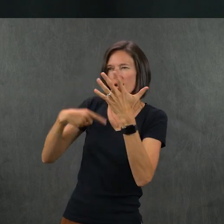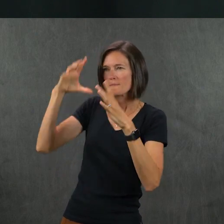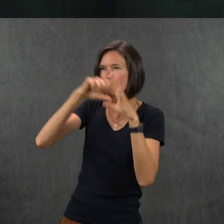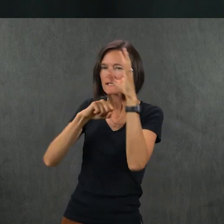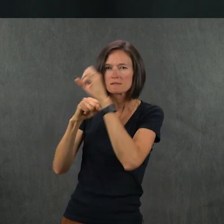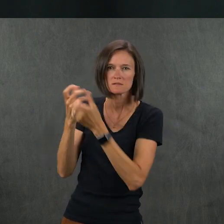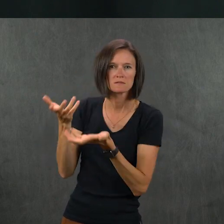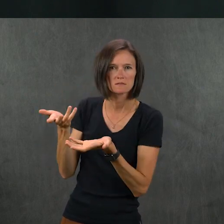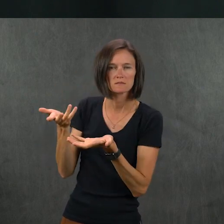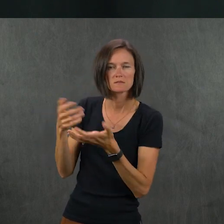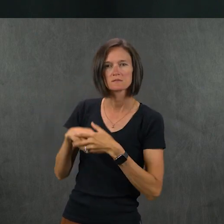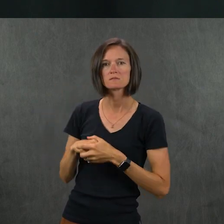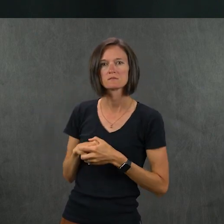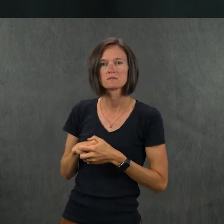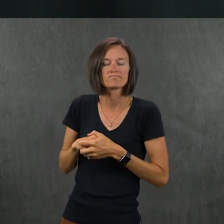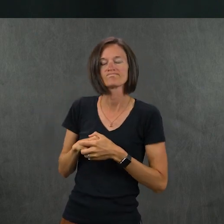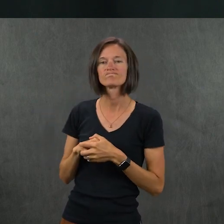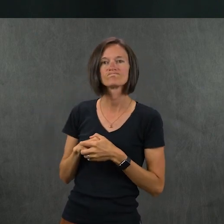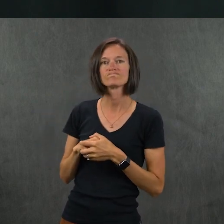have missed,